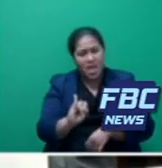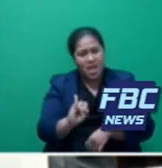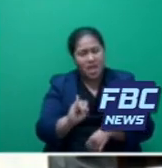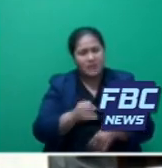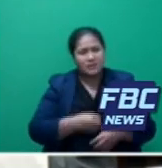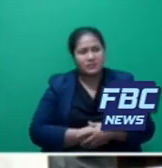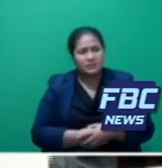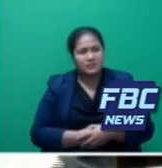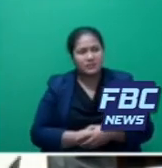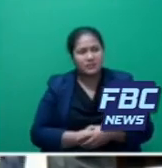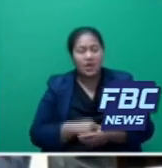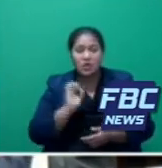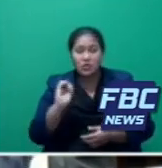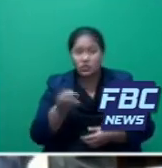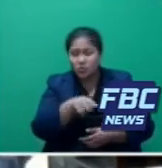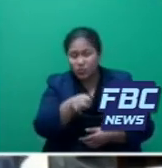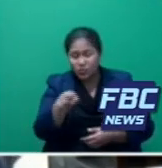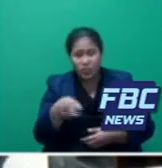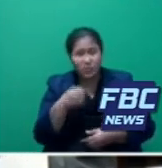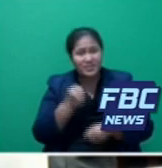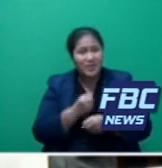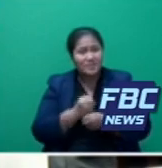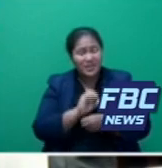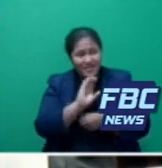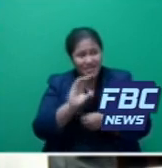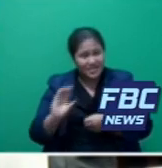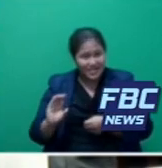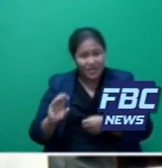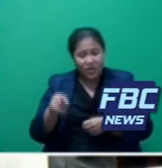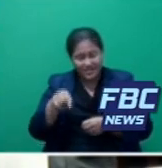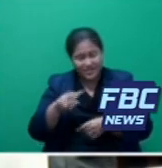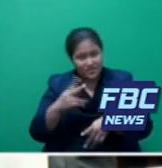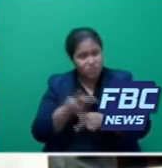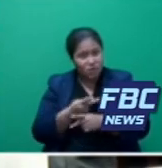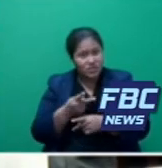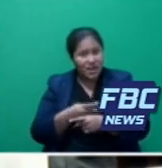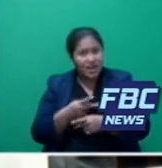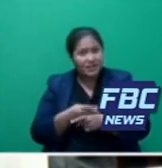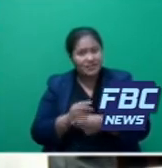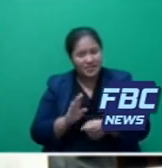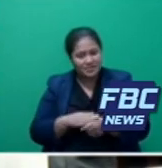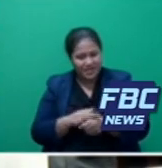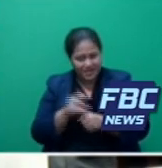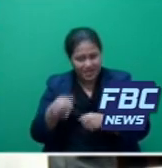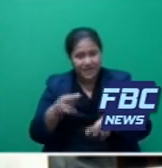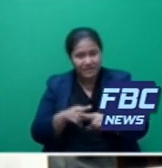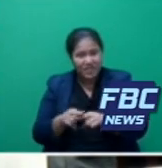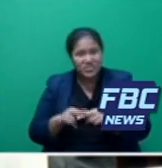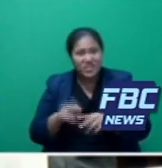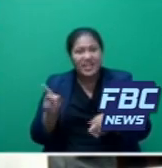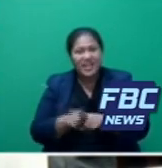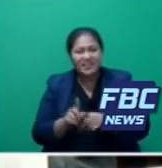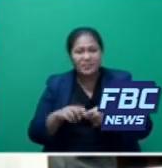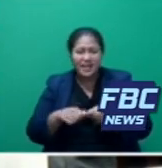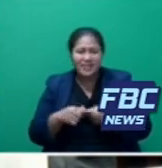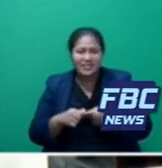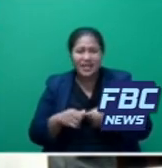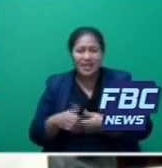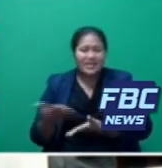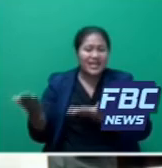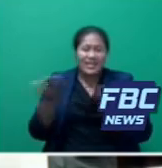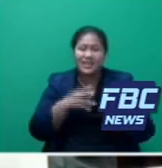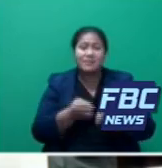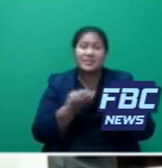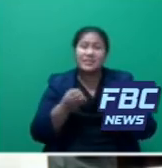So those manufacturers of it, of this particular product, they are manufactured in Fiji, but they get a raw material from overseas. They will keep